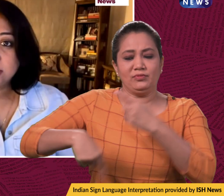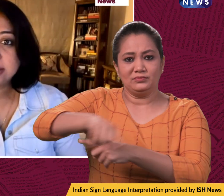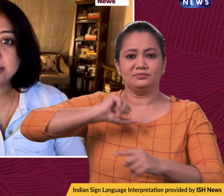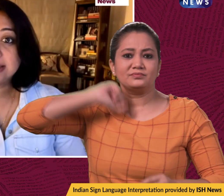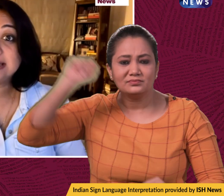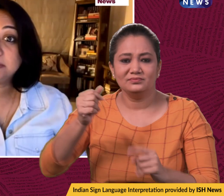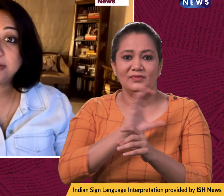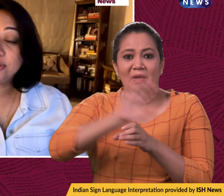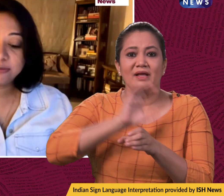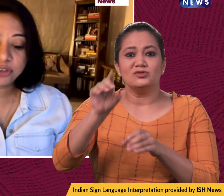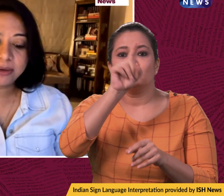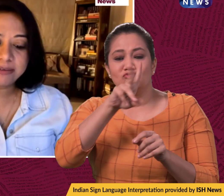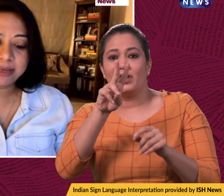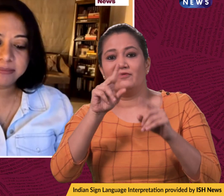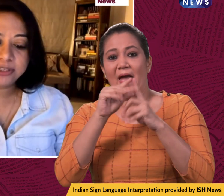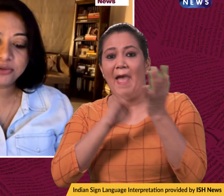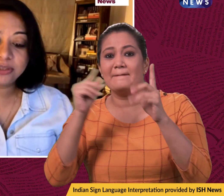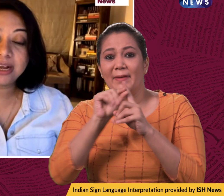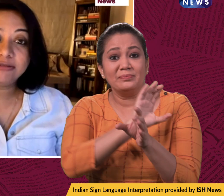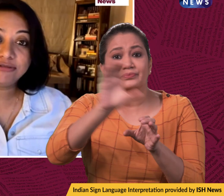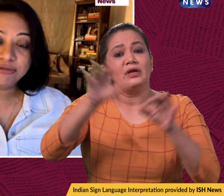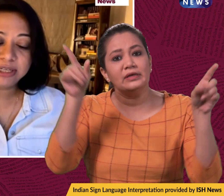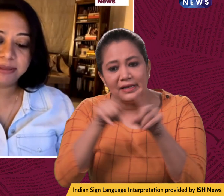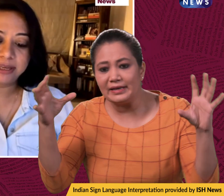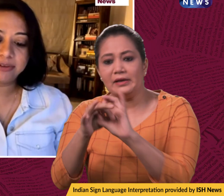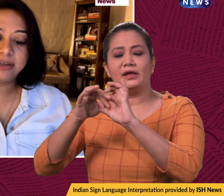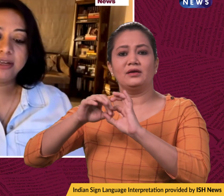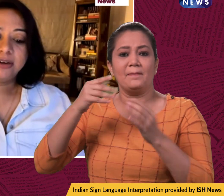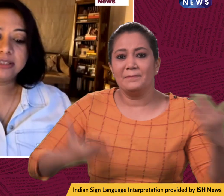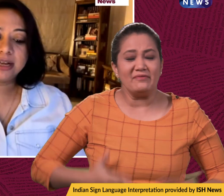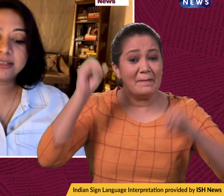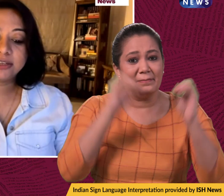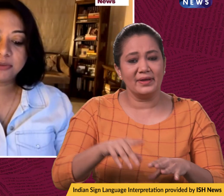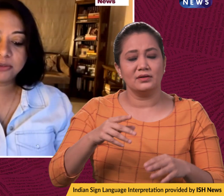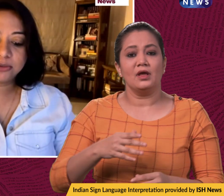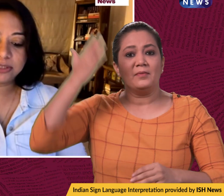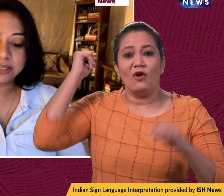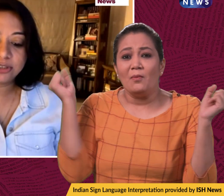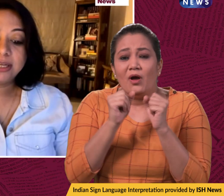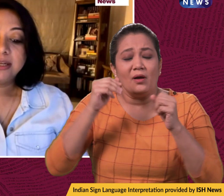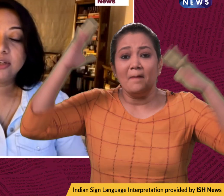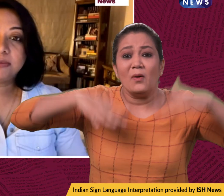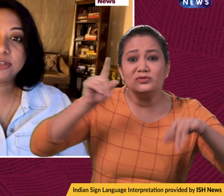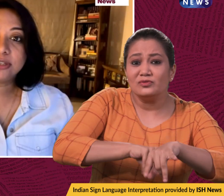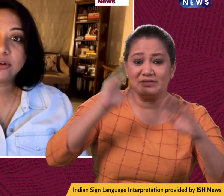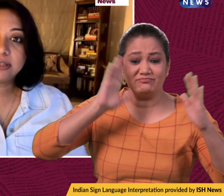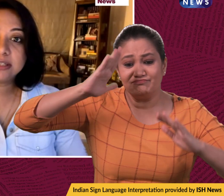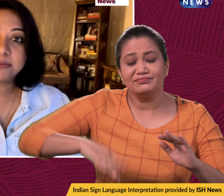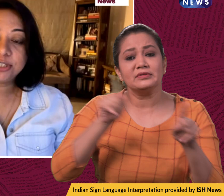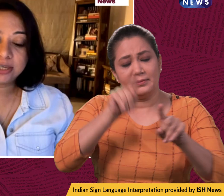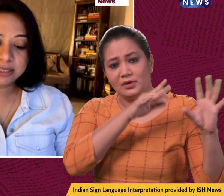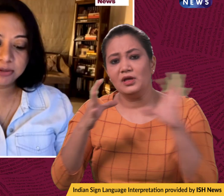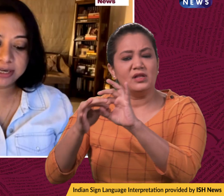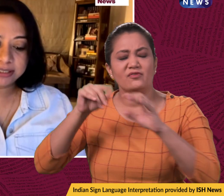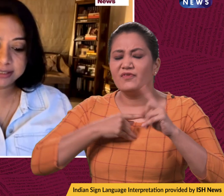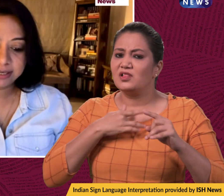protesting the suspension of 12 MPs due to the unruly behaviour on the last day of the monsoon session. The opposition has called